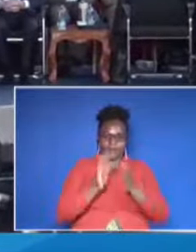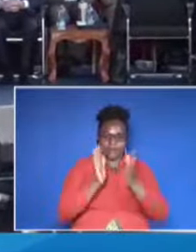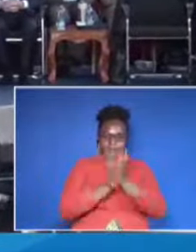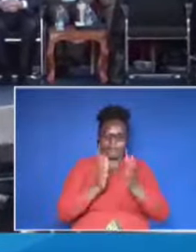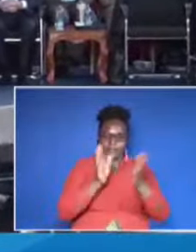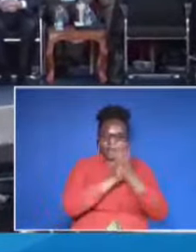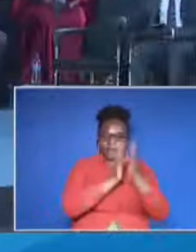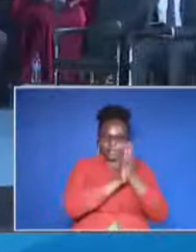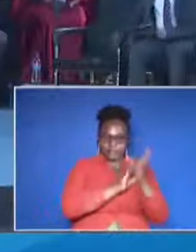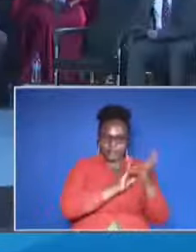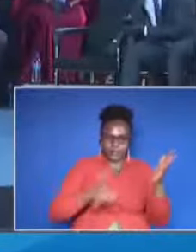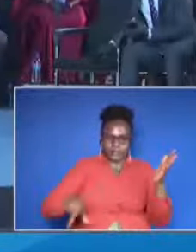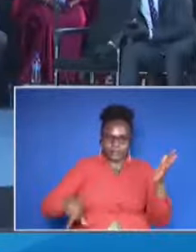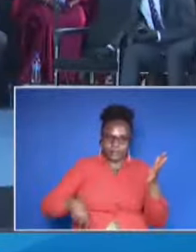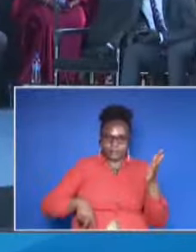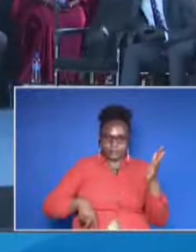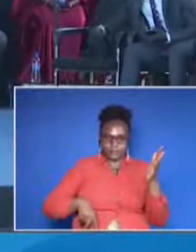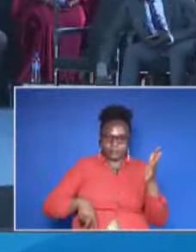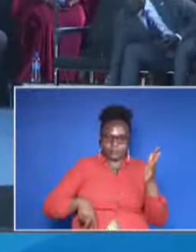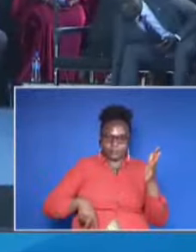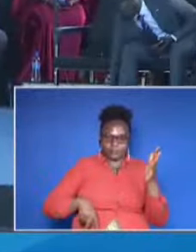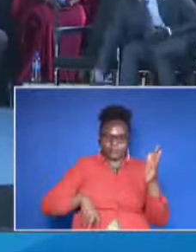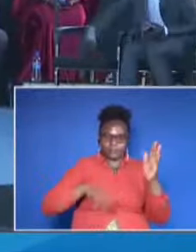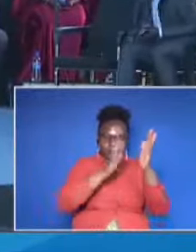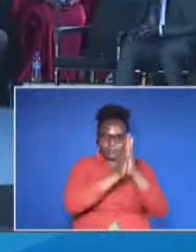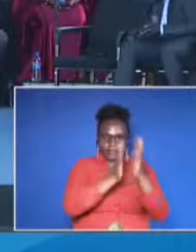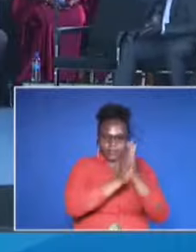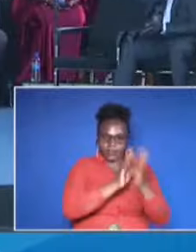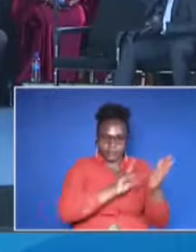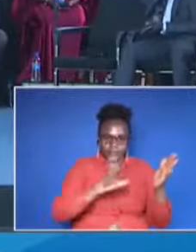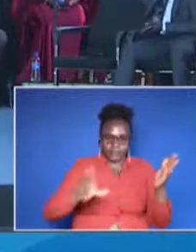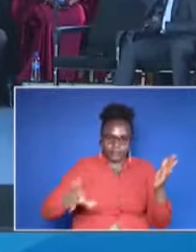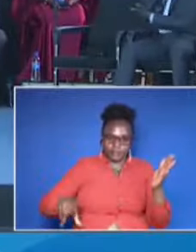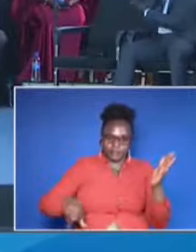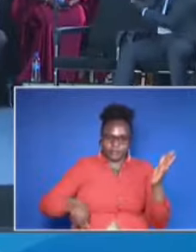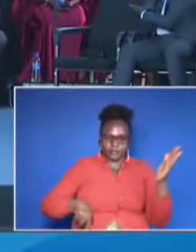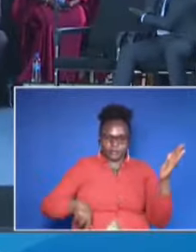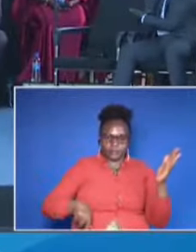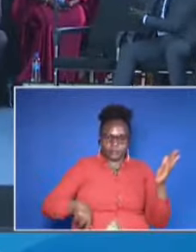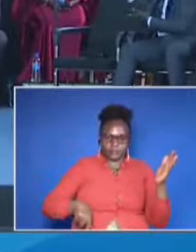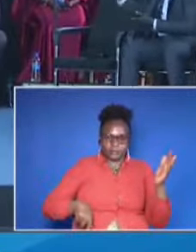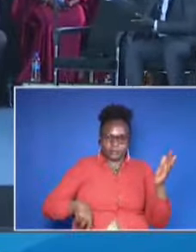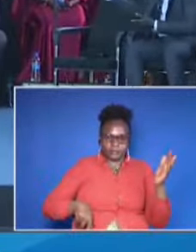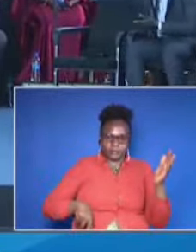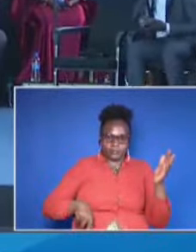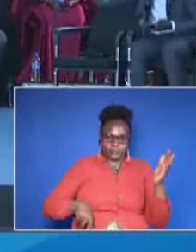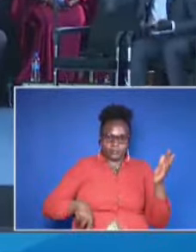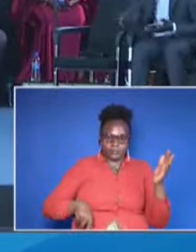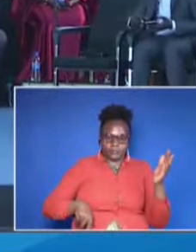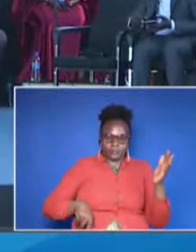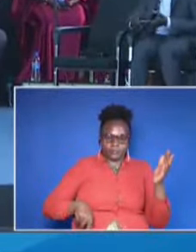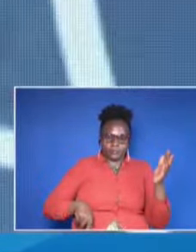hallelujah praise the Lord praise the